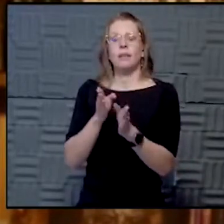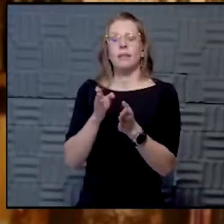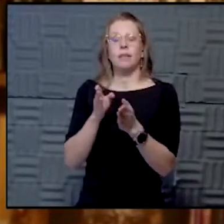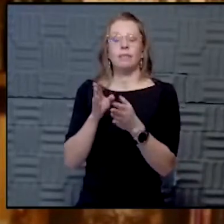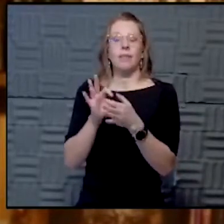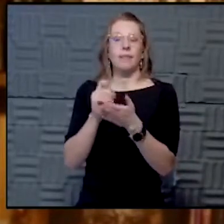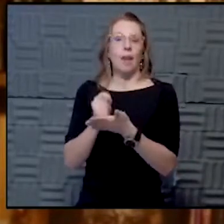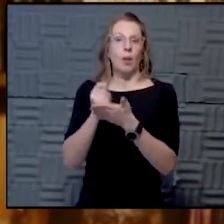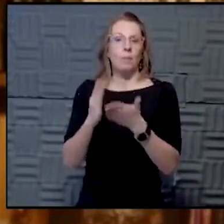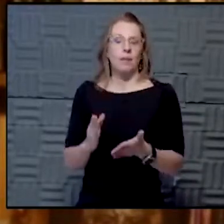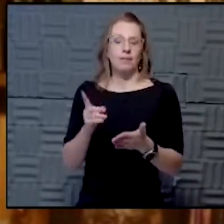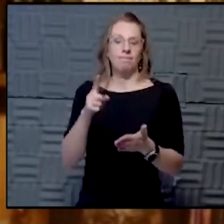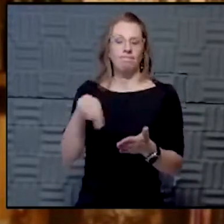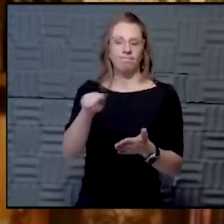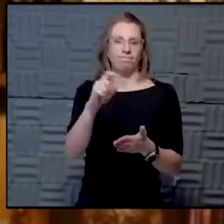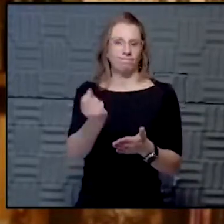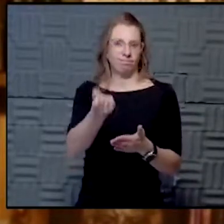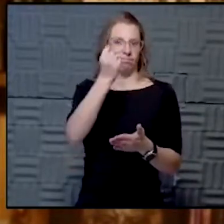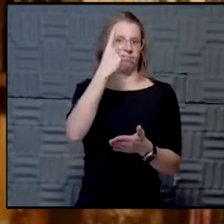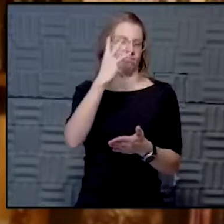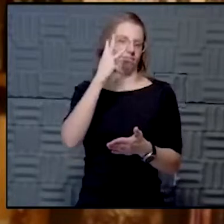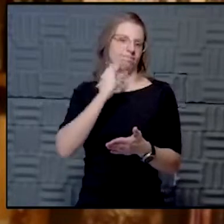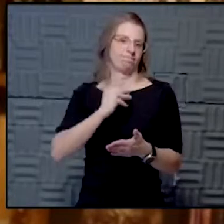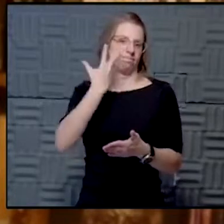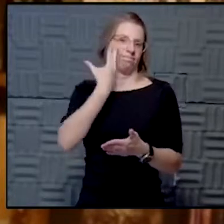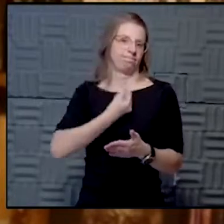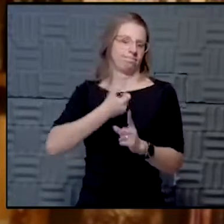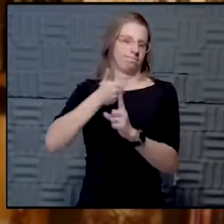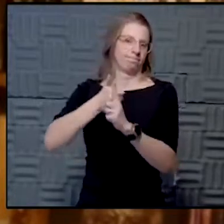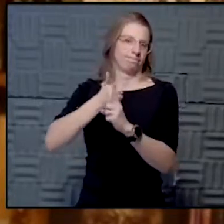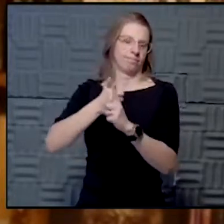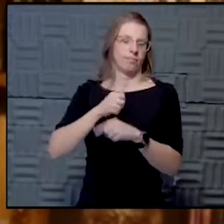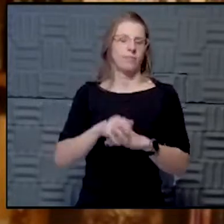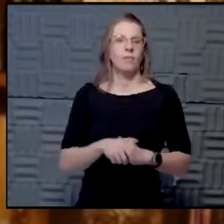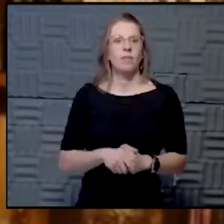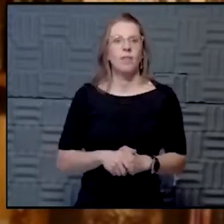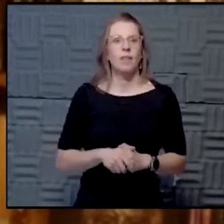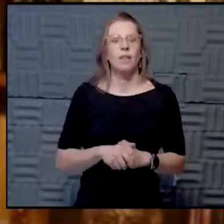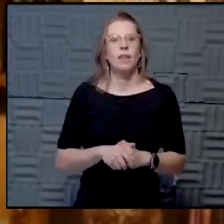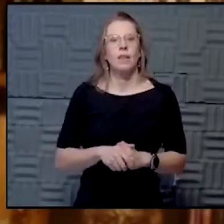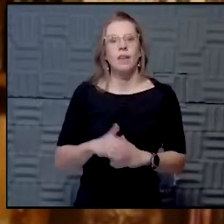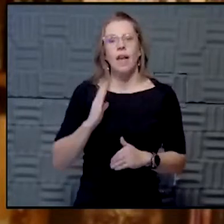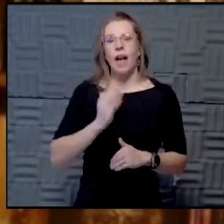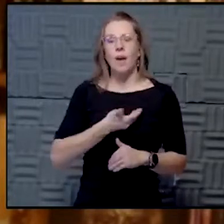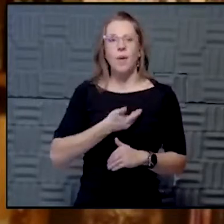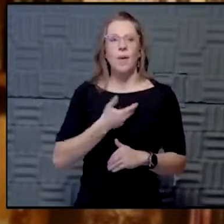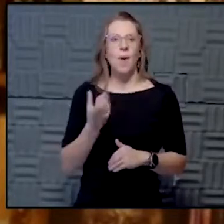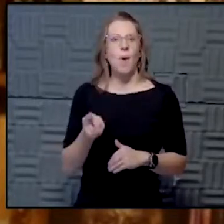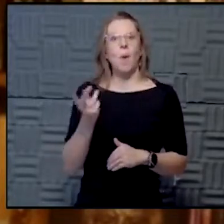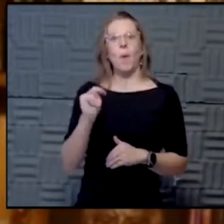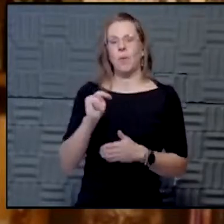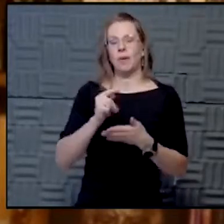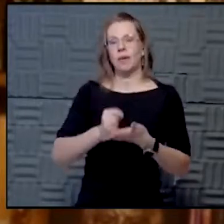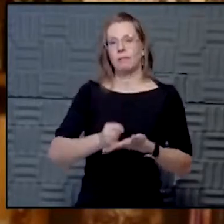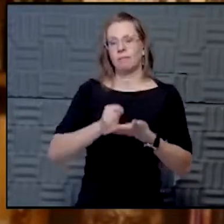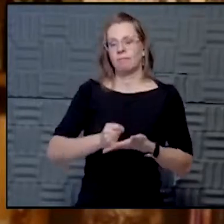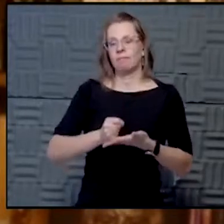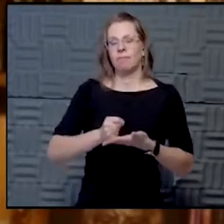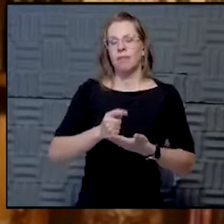So most of us have been through some form of initiation in our own psychotherapeutic treatment.